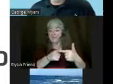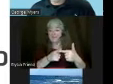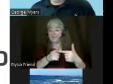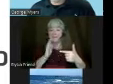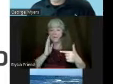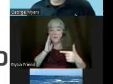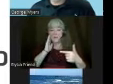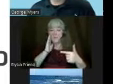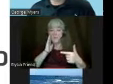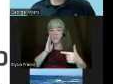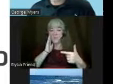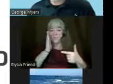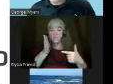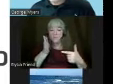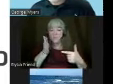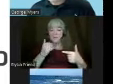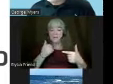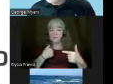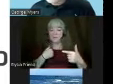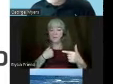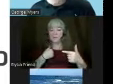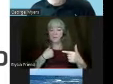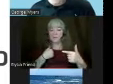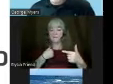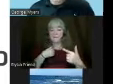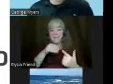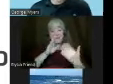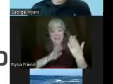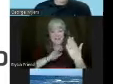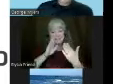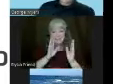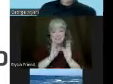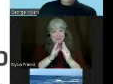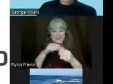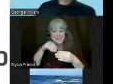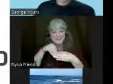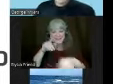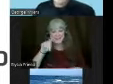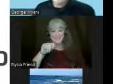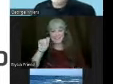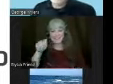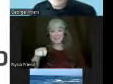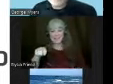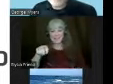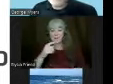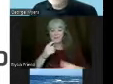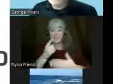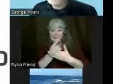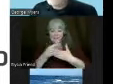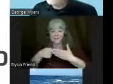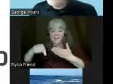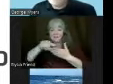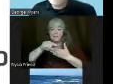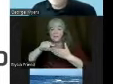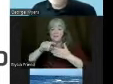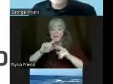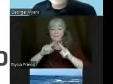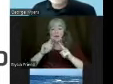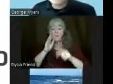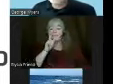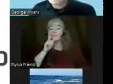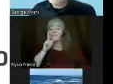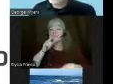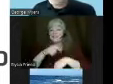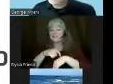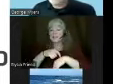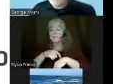have an in-person meeting up in Toledo. That's a week from today, but it will be a lunchtime meeting. We're going to do a